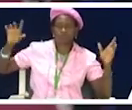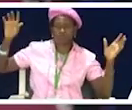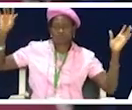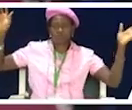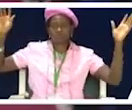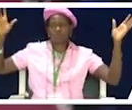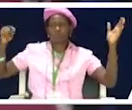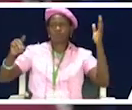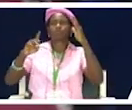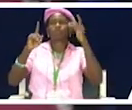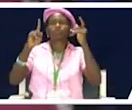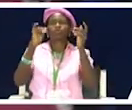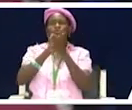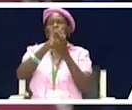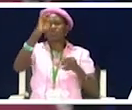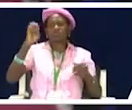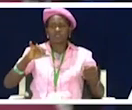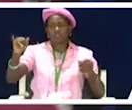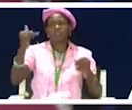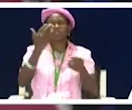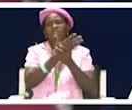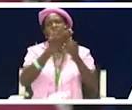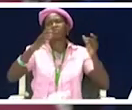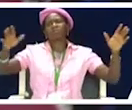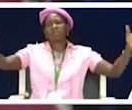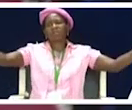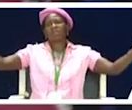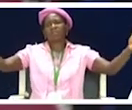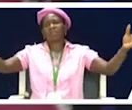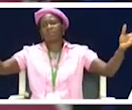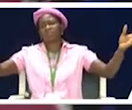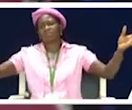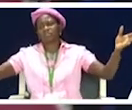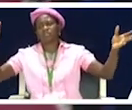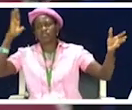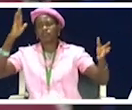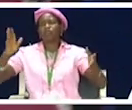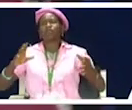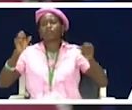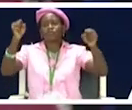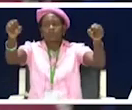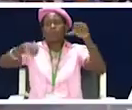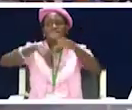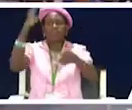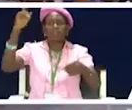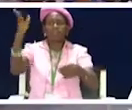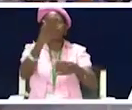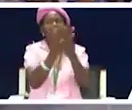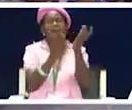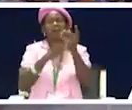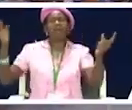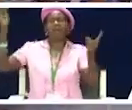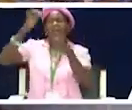The one with the everlasting arms will stretch out his arm towards you.